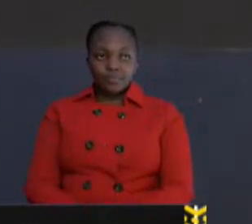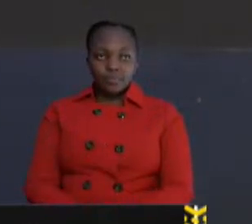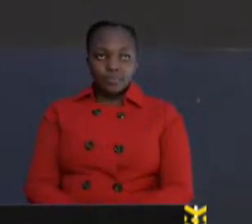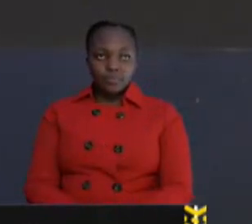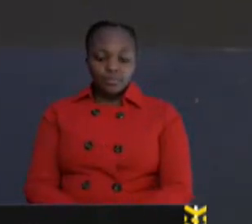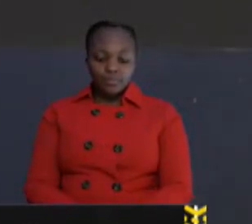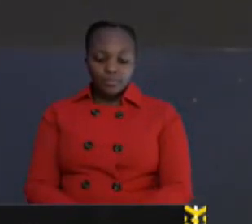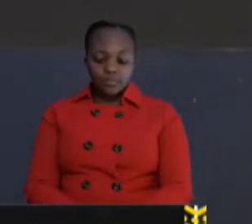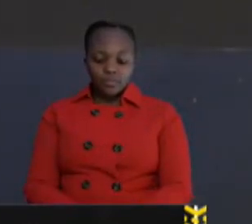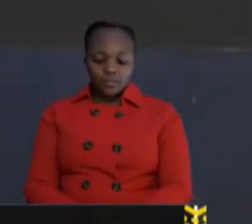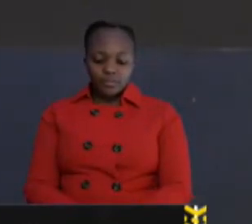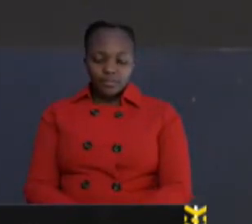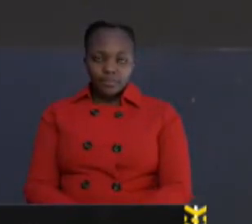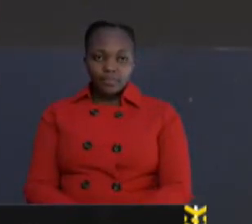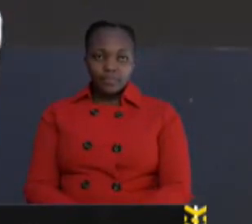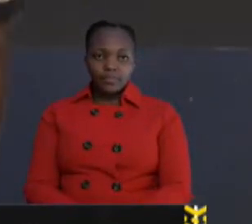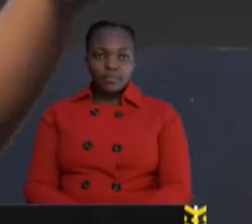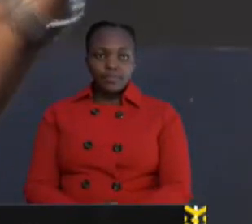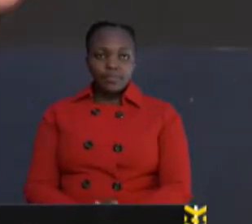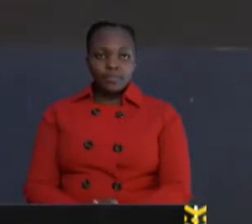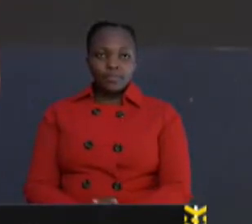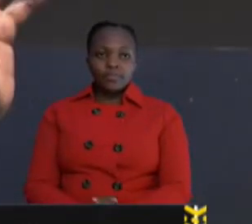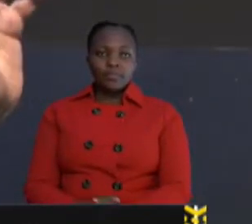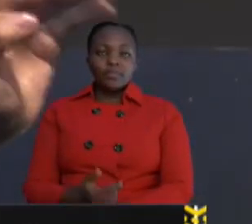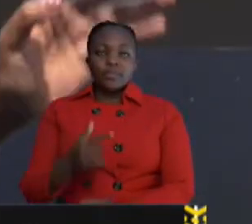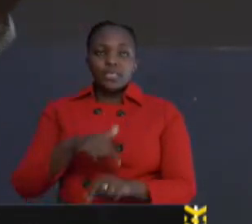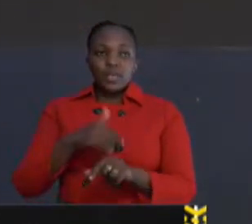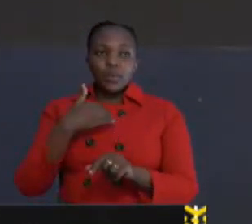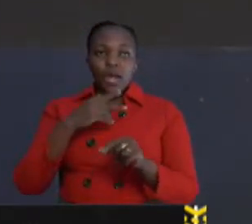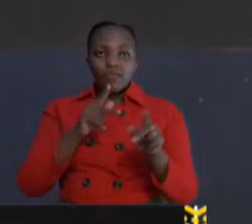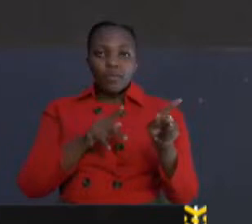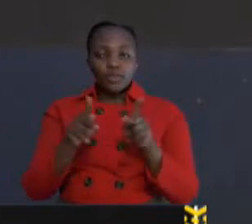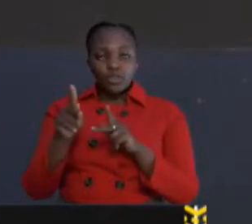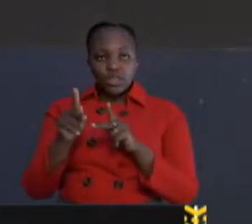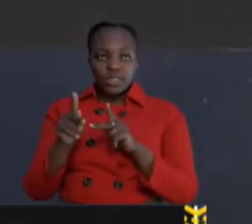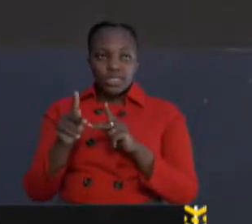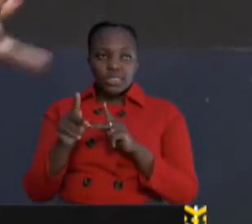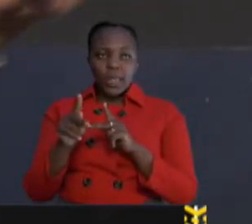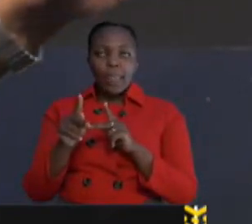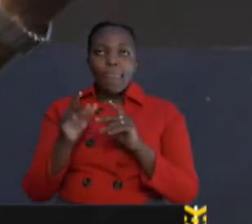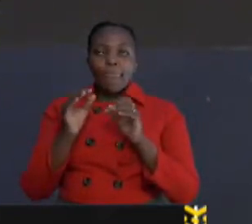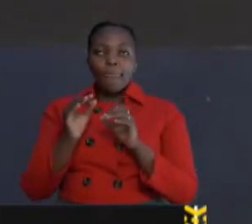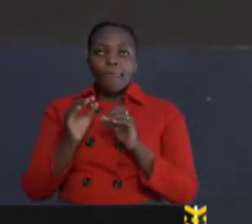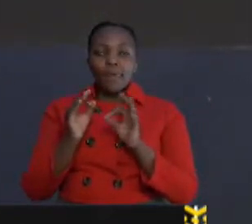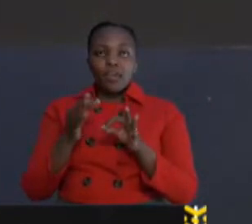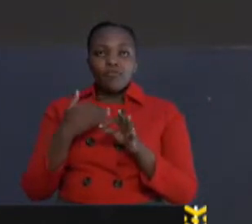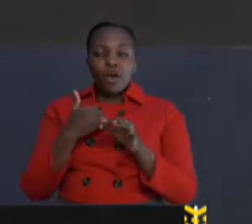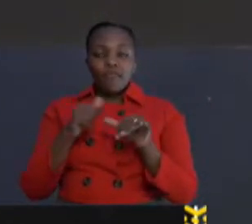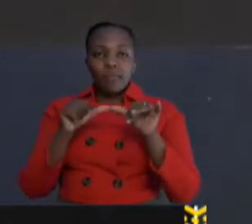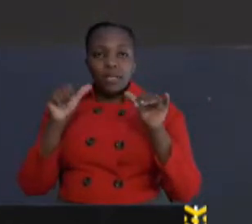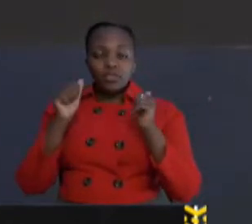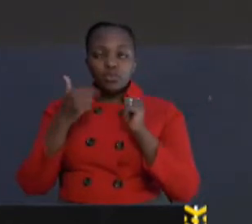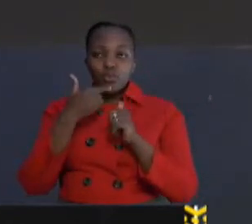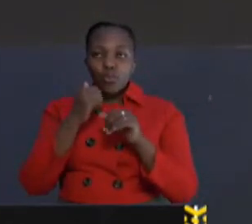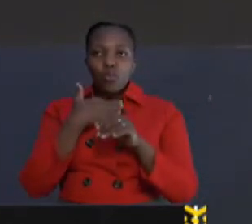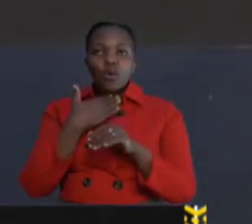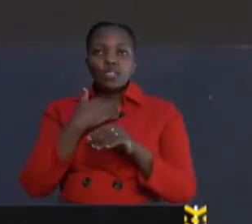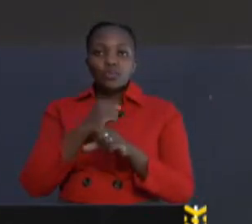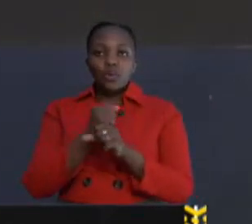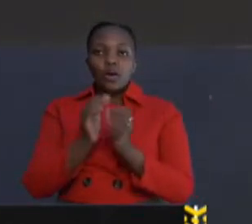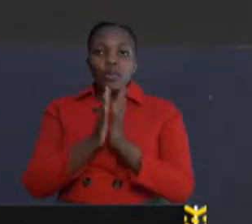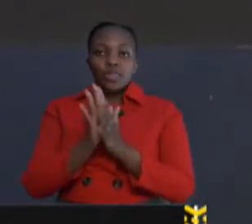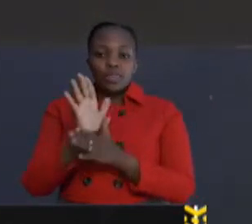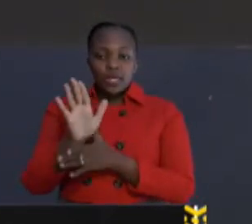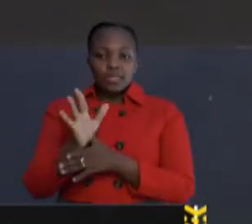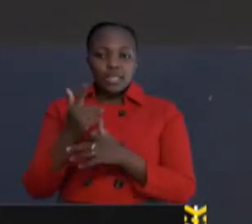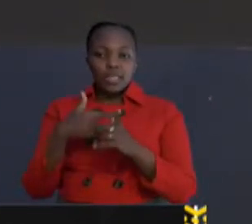the TikTok Creator Program, and whenever there's opportunity, if there's brands who want to work with creators,